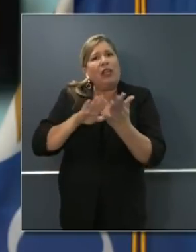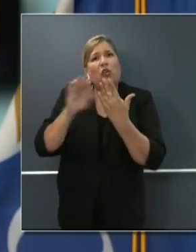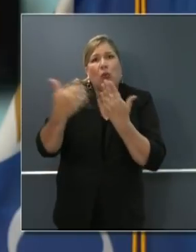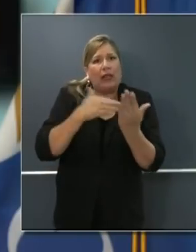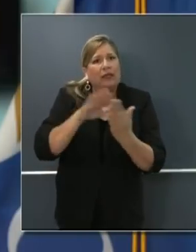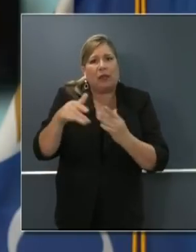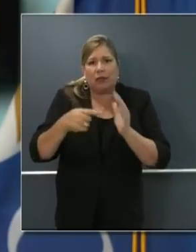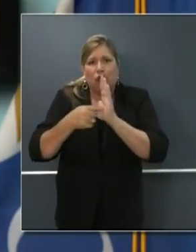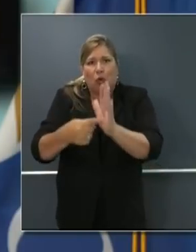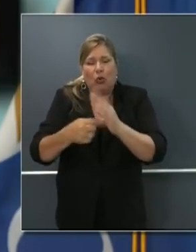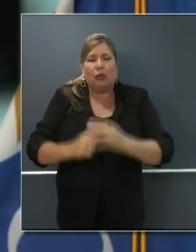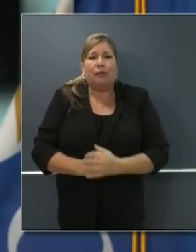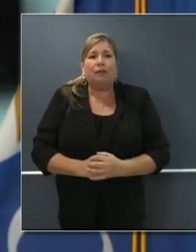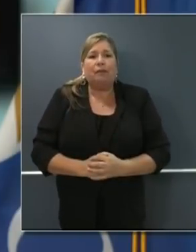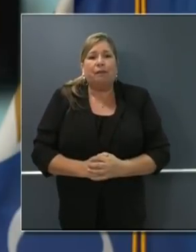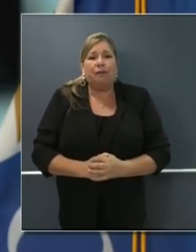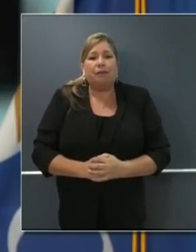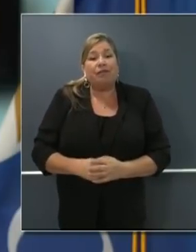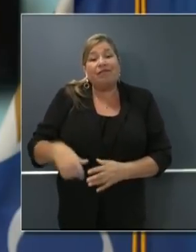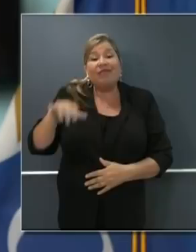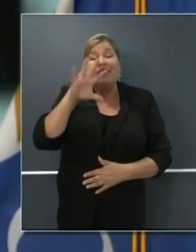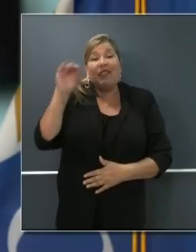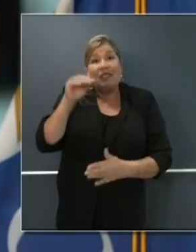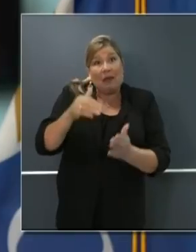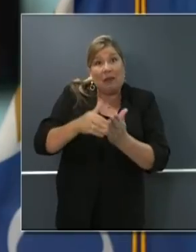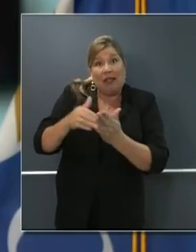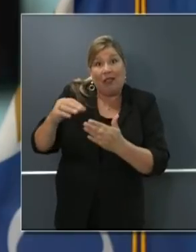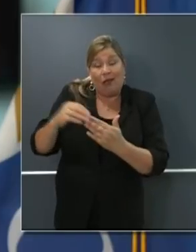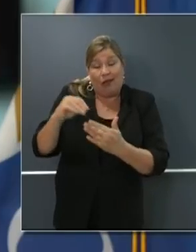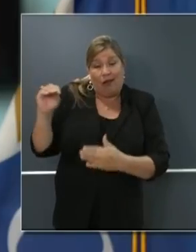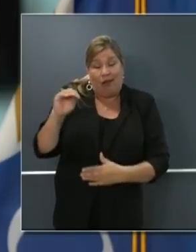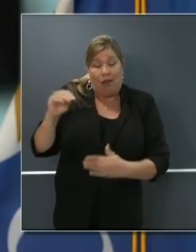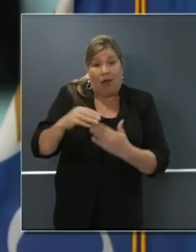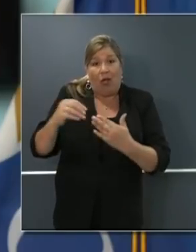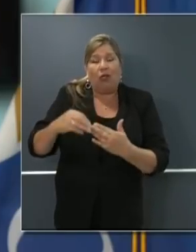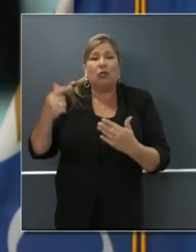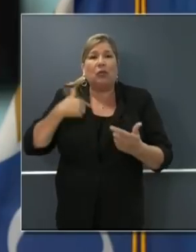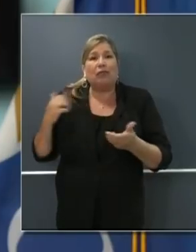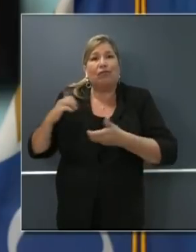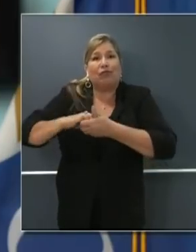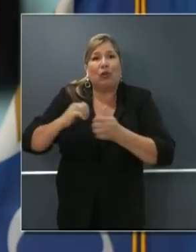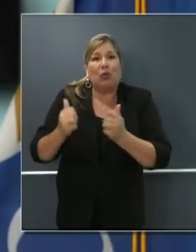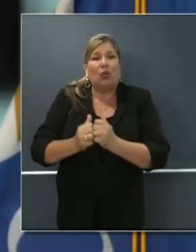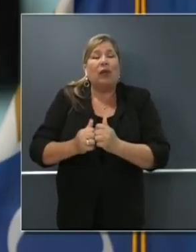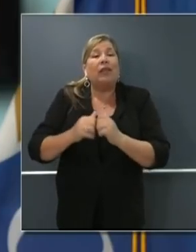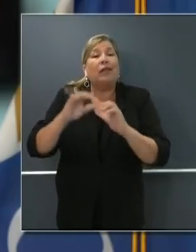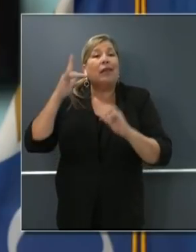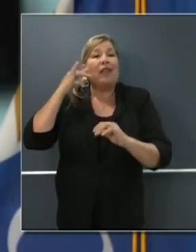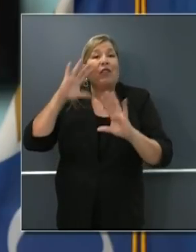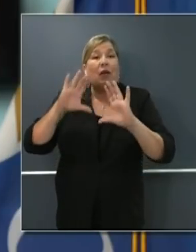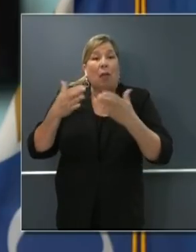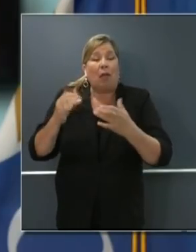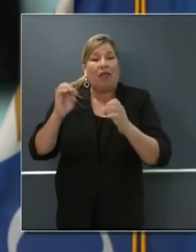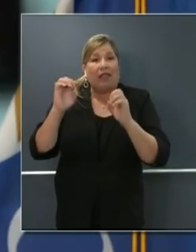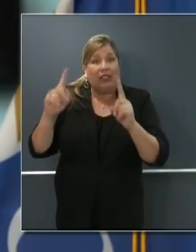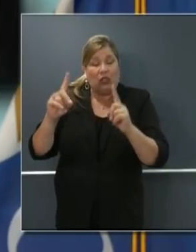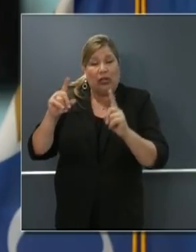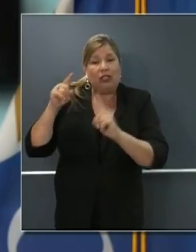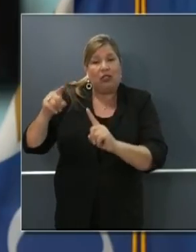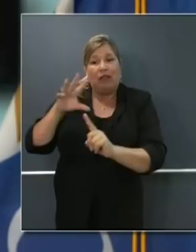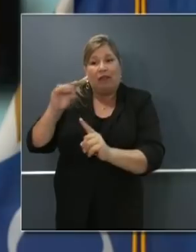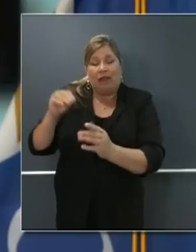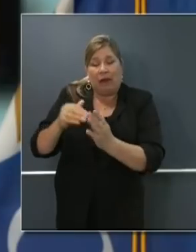was for new vouchers, and then $50 million in partnership with CDE, California Department of Education, was